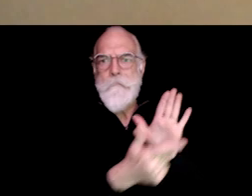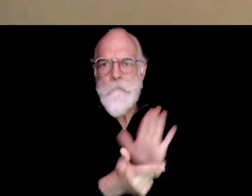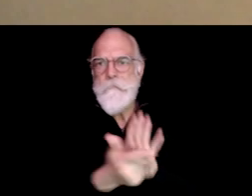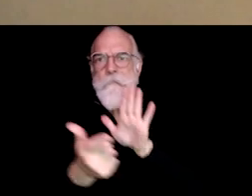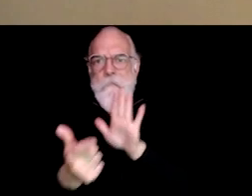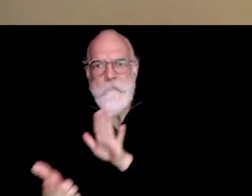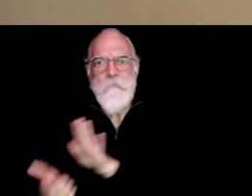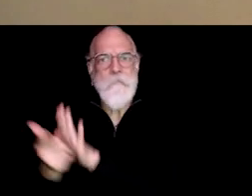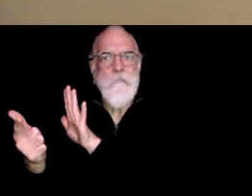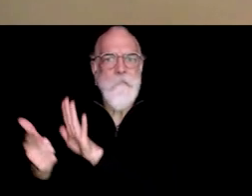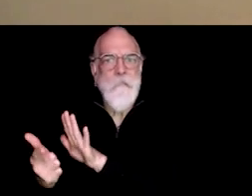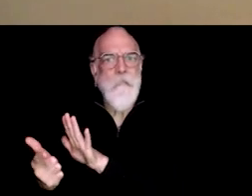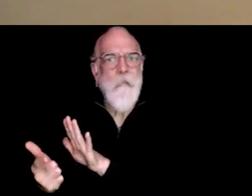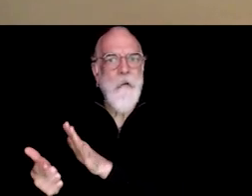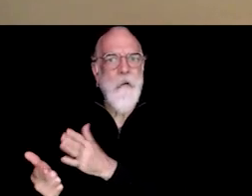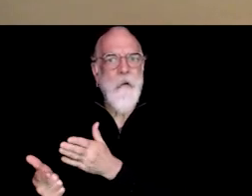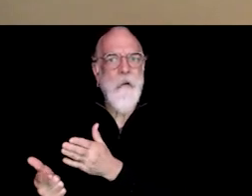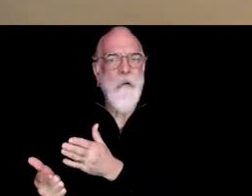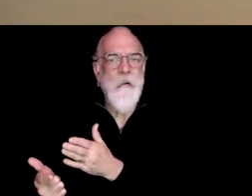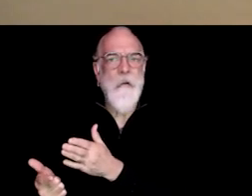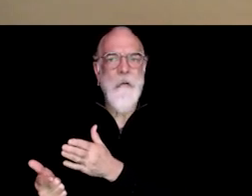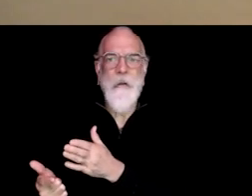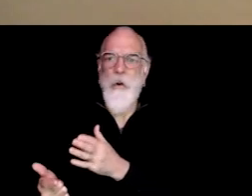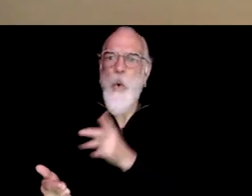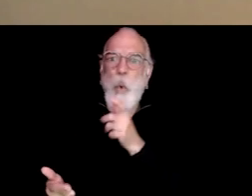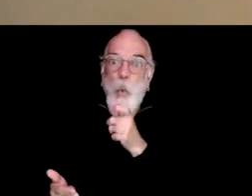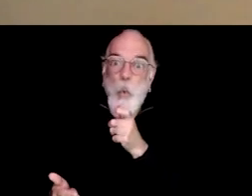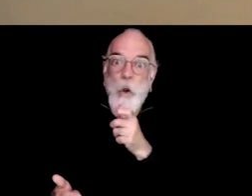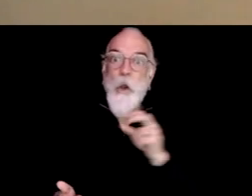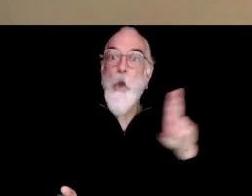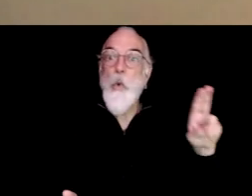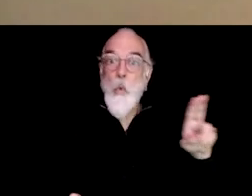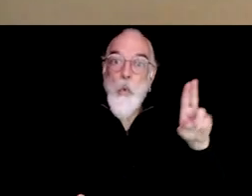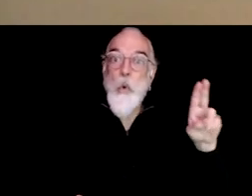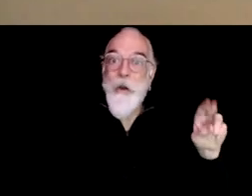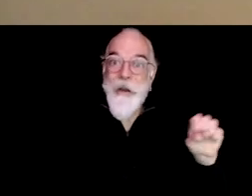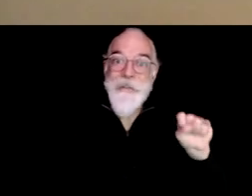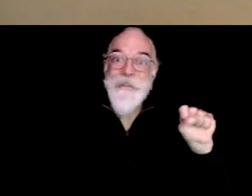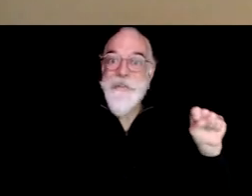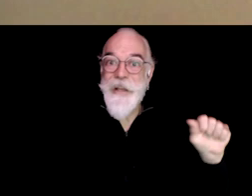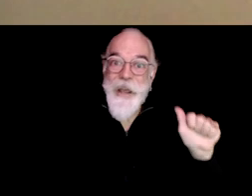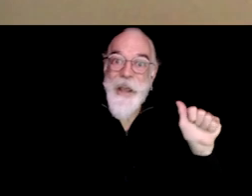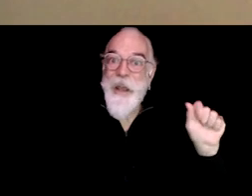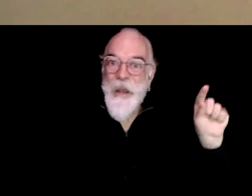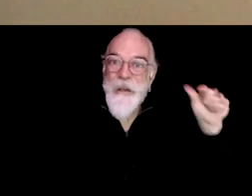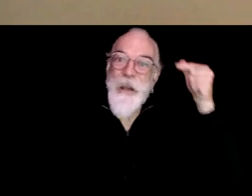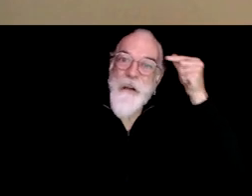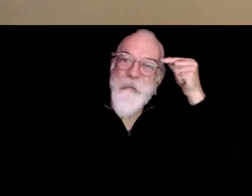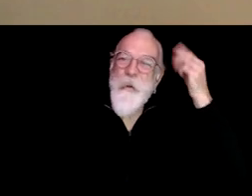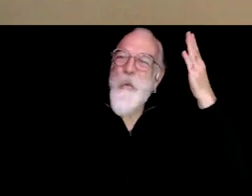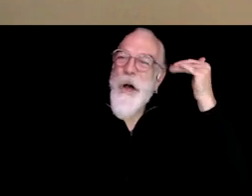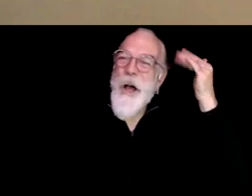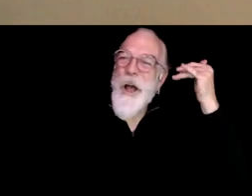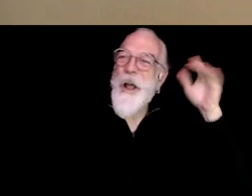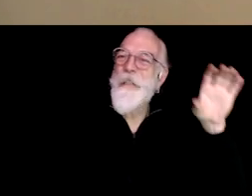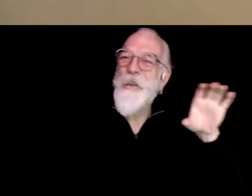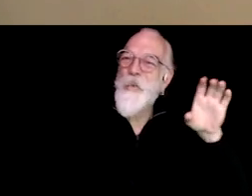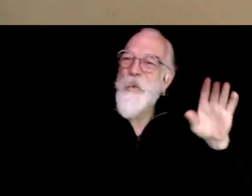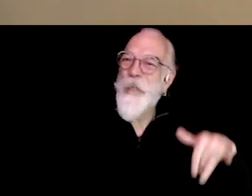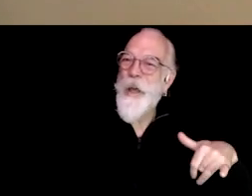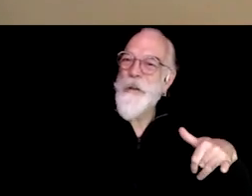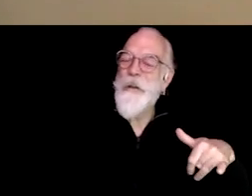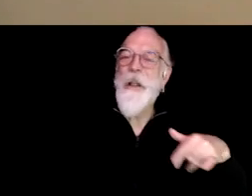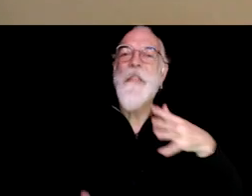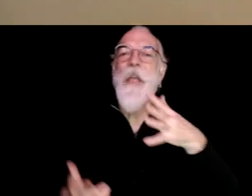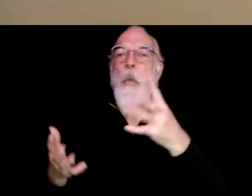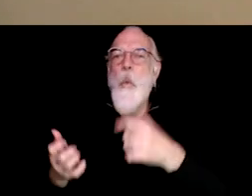were banned by the United States, which wanted to assimilate us.